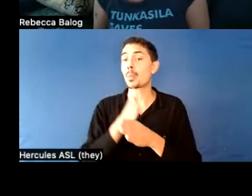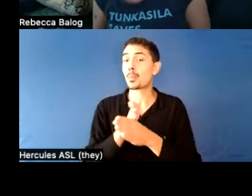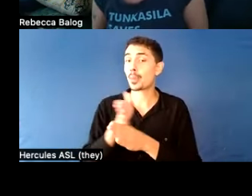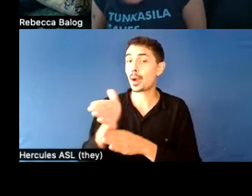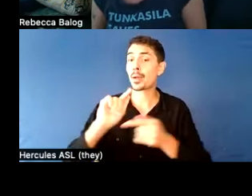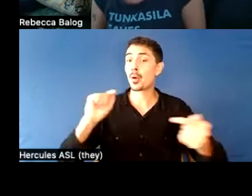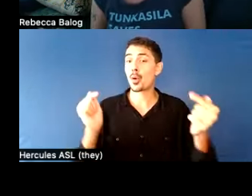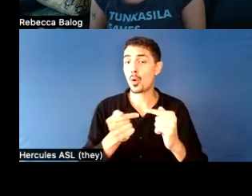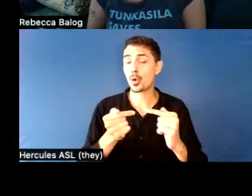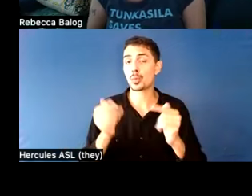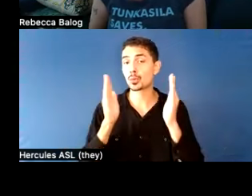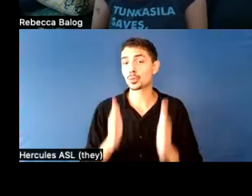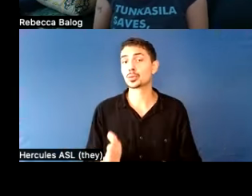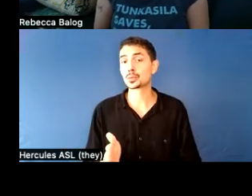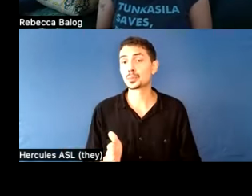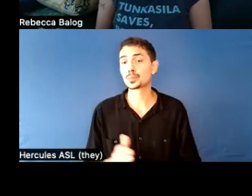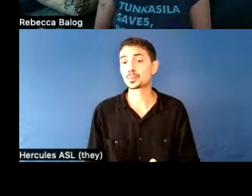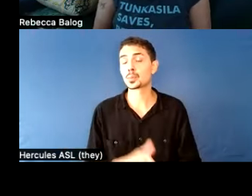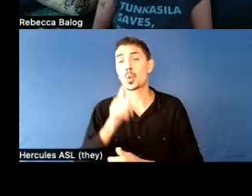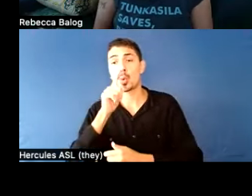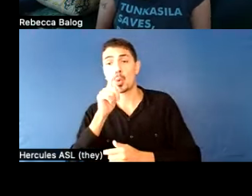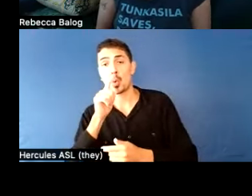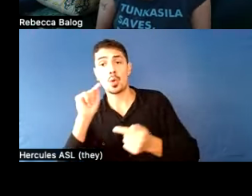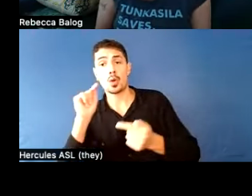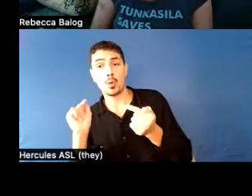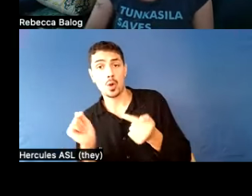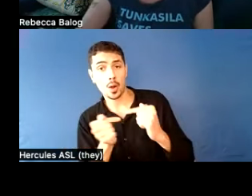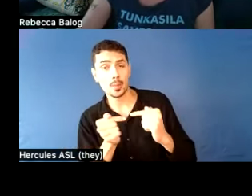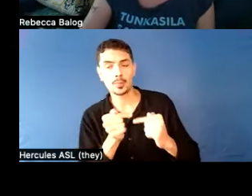seeing in your programs? And who are the primary harm doers?